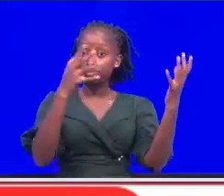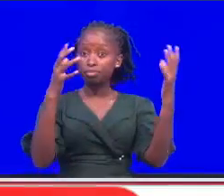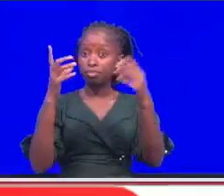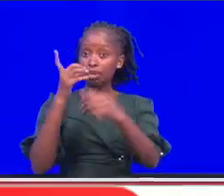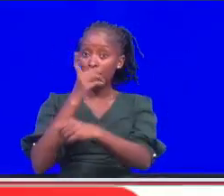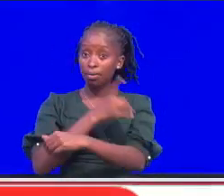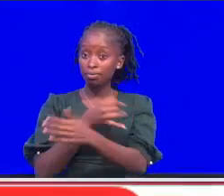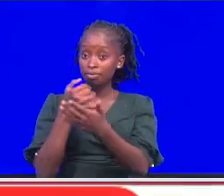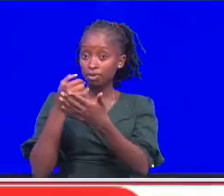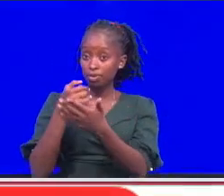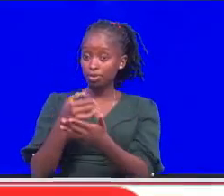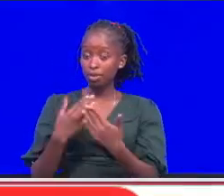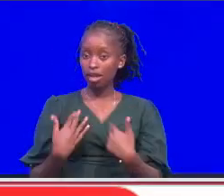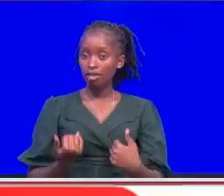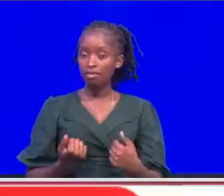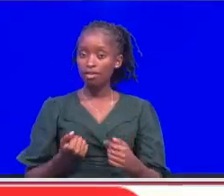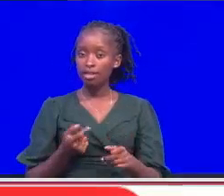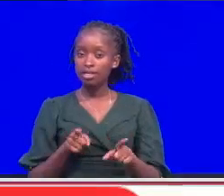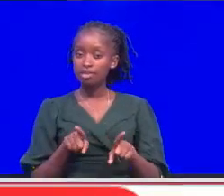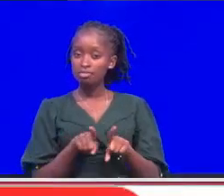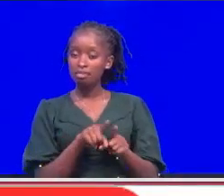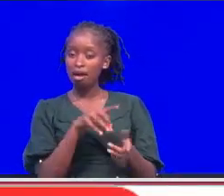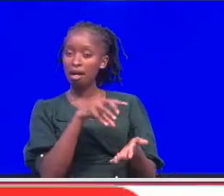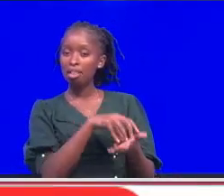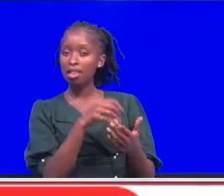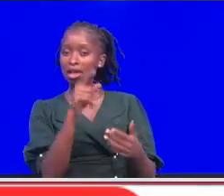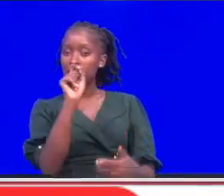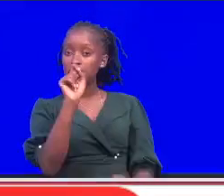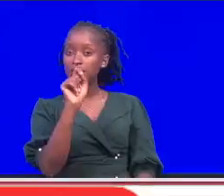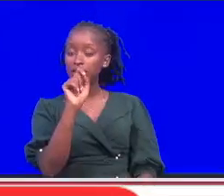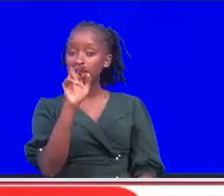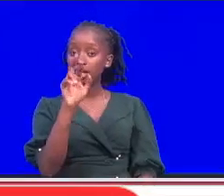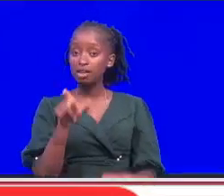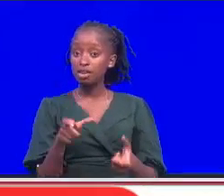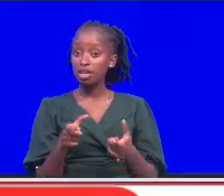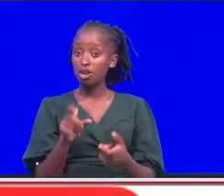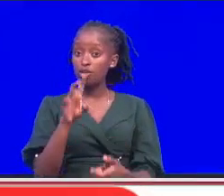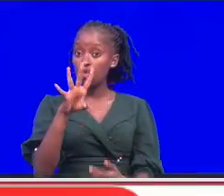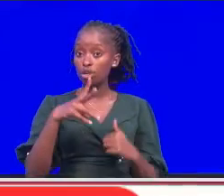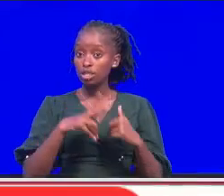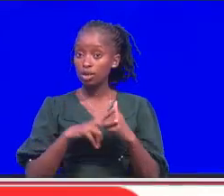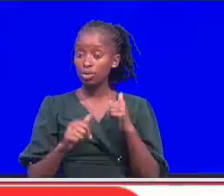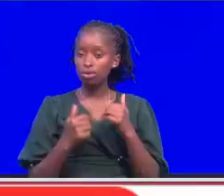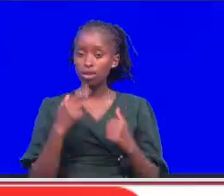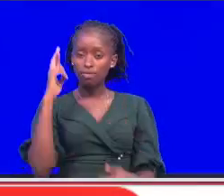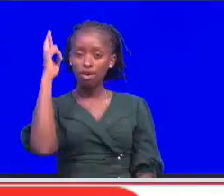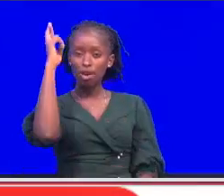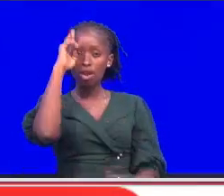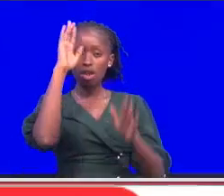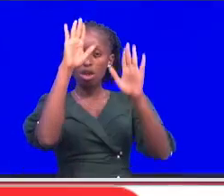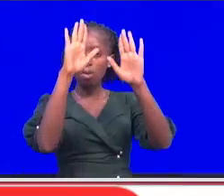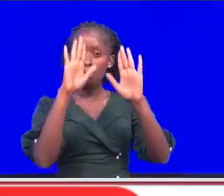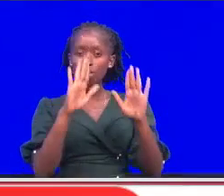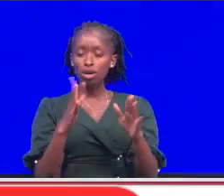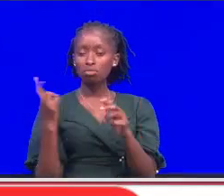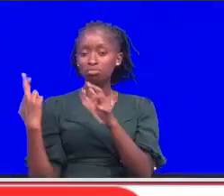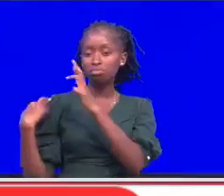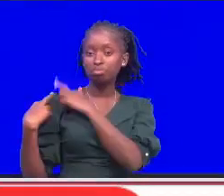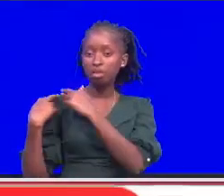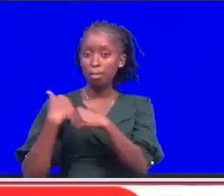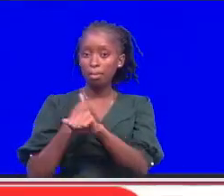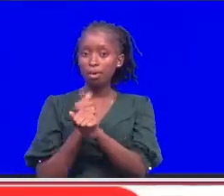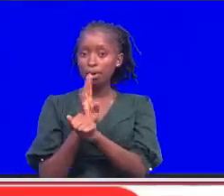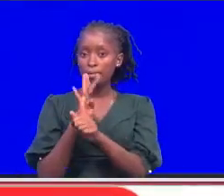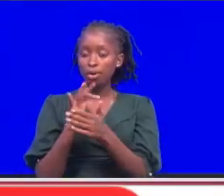our sister station at Radio 47, recognized the important role played by the radio industry.